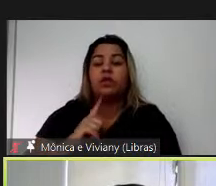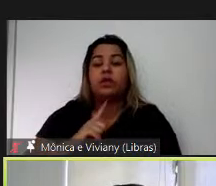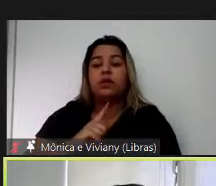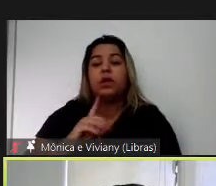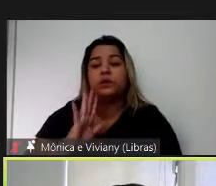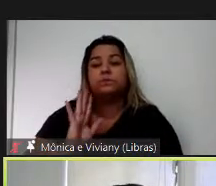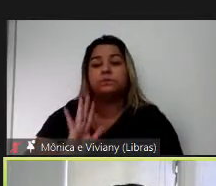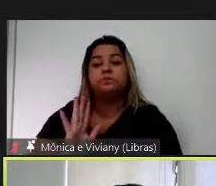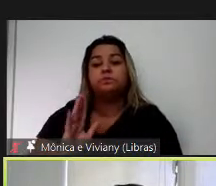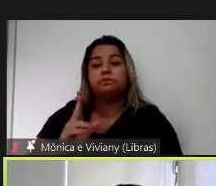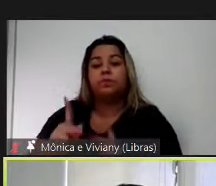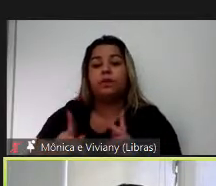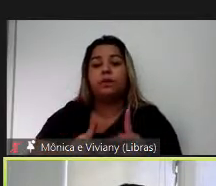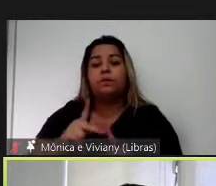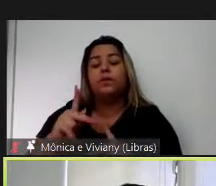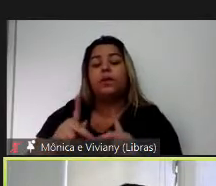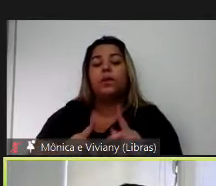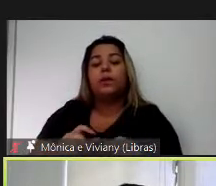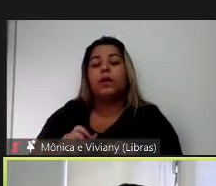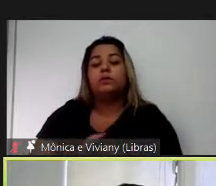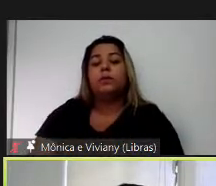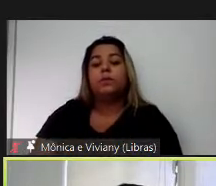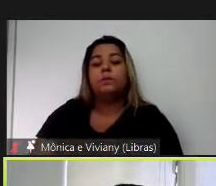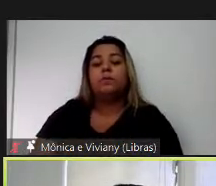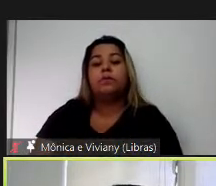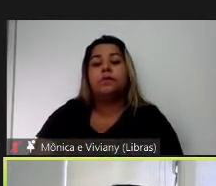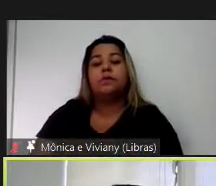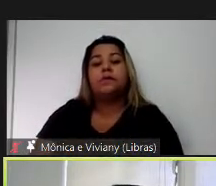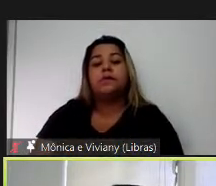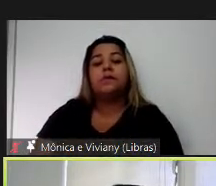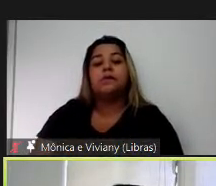that give this assistance to the population.